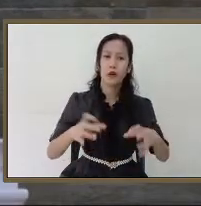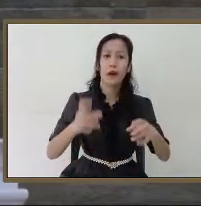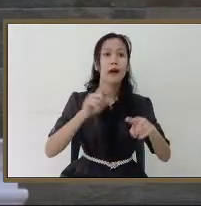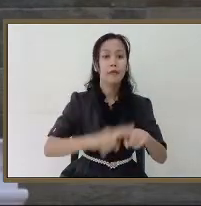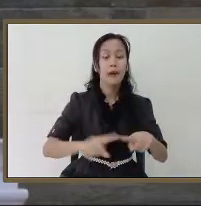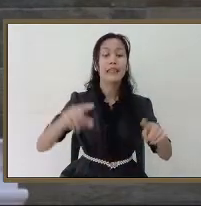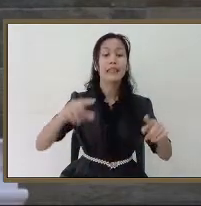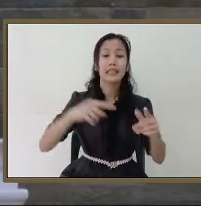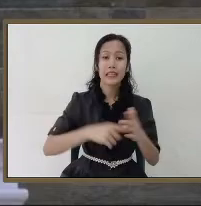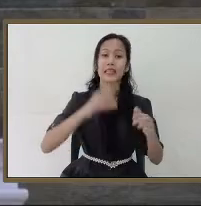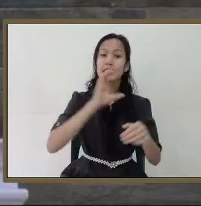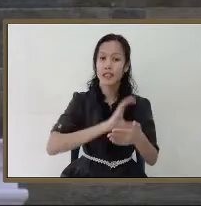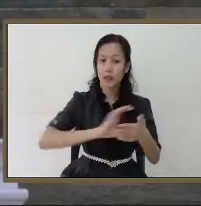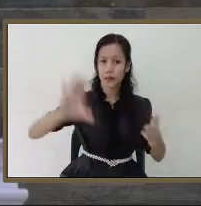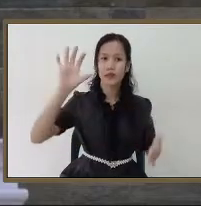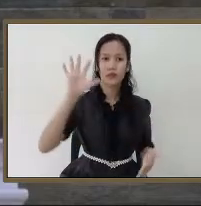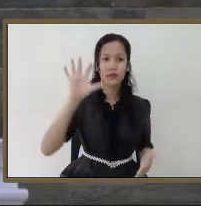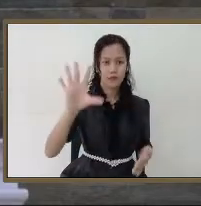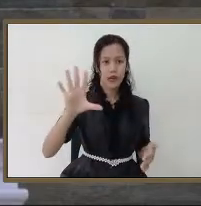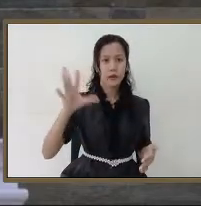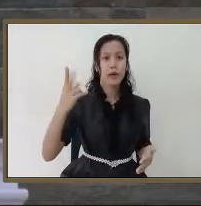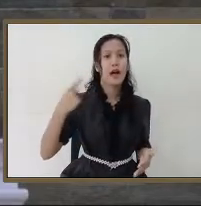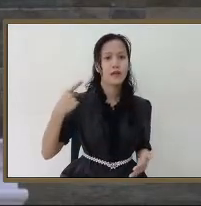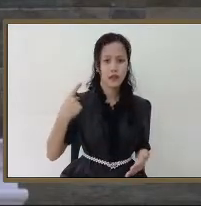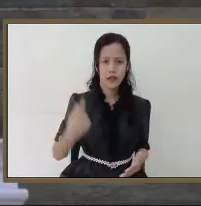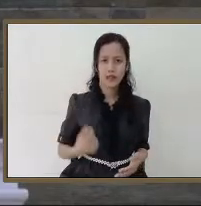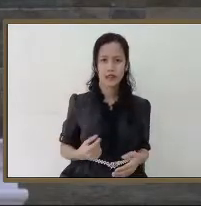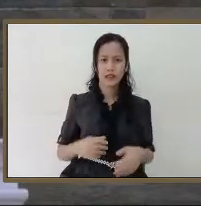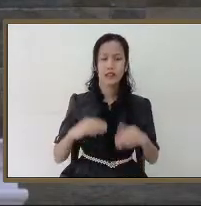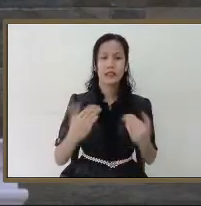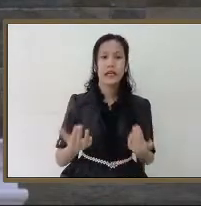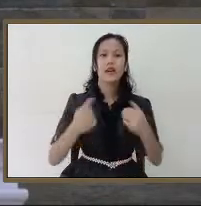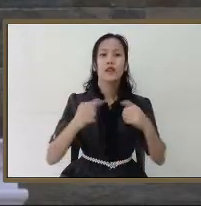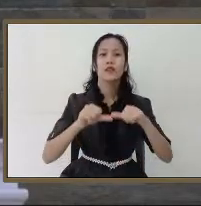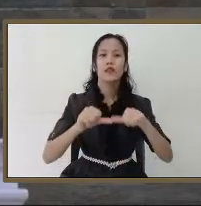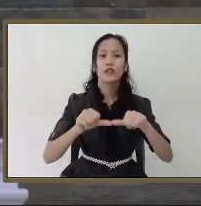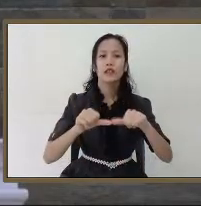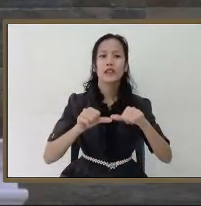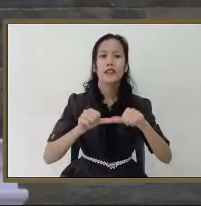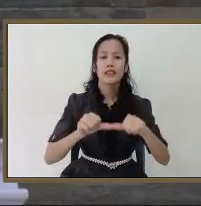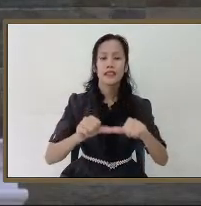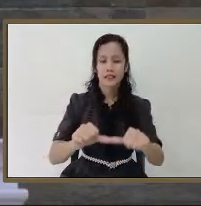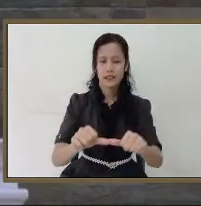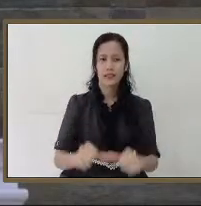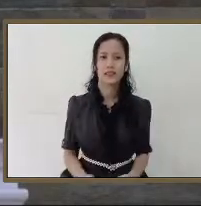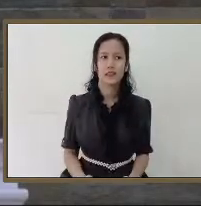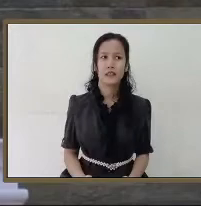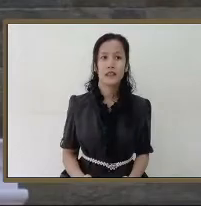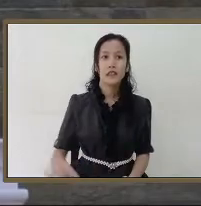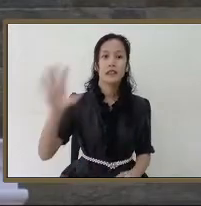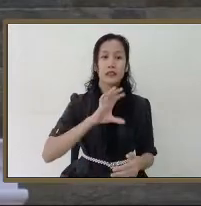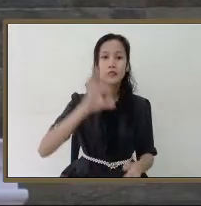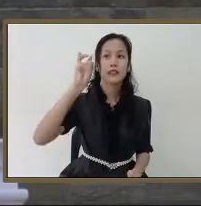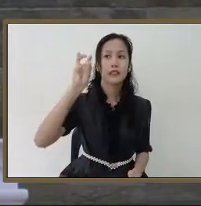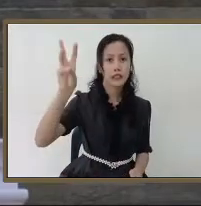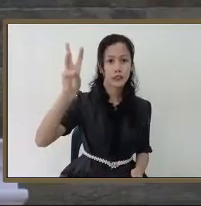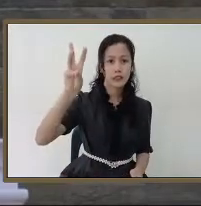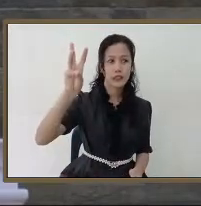resume. And moving on to chapter 6, dyan naman po yung completion ng temple.